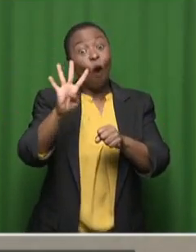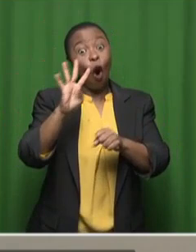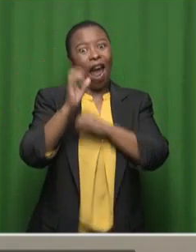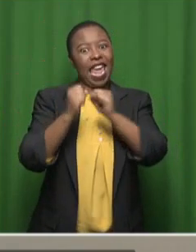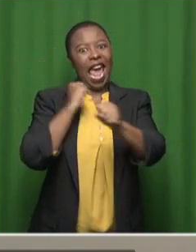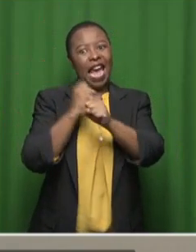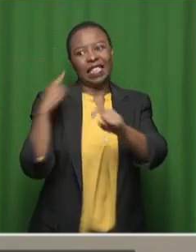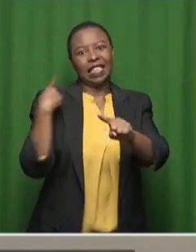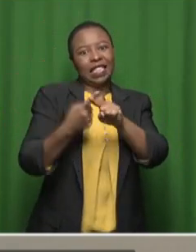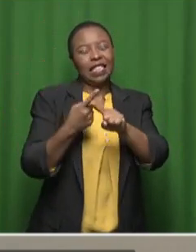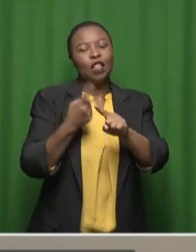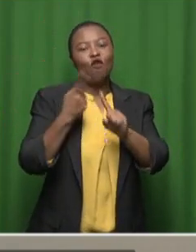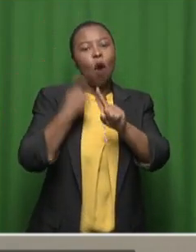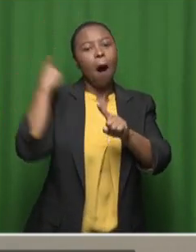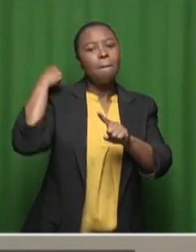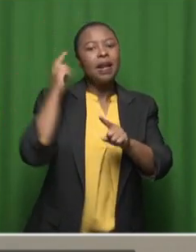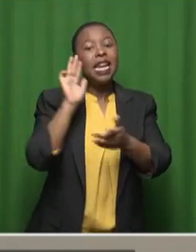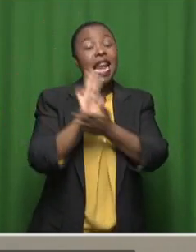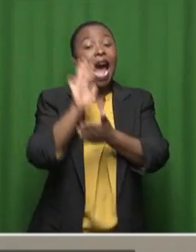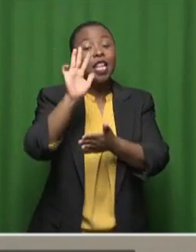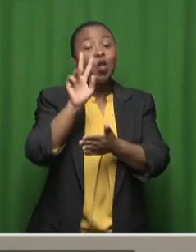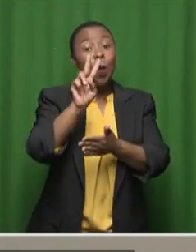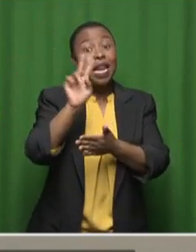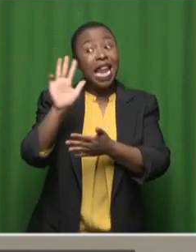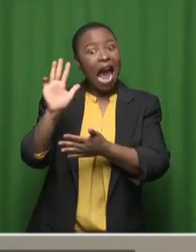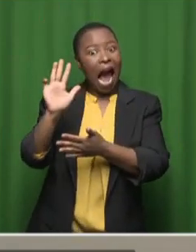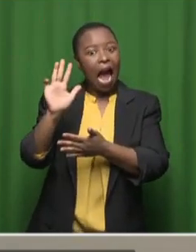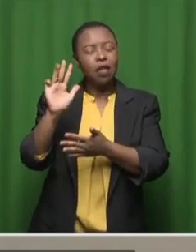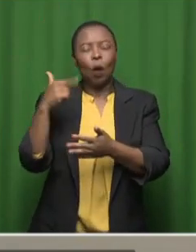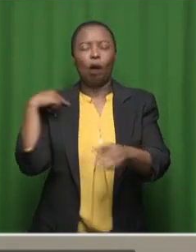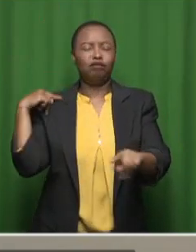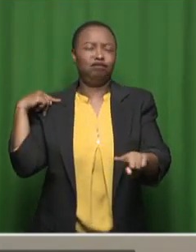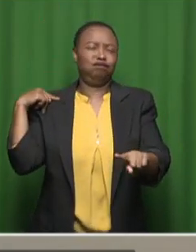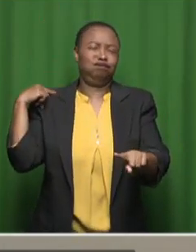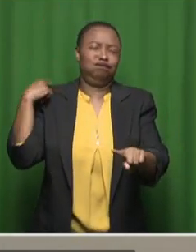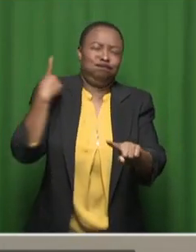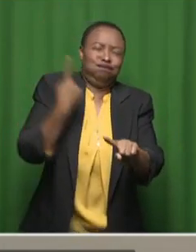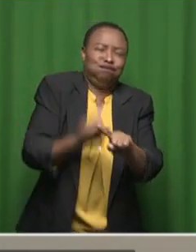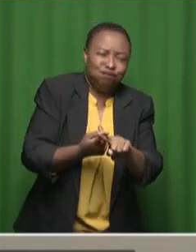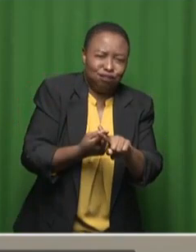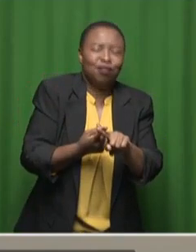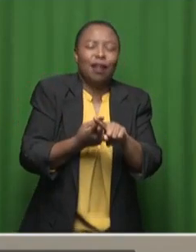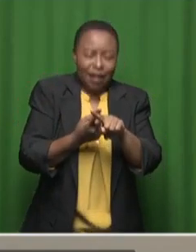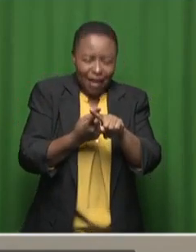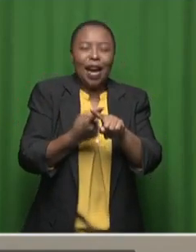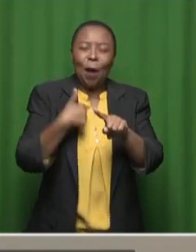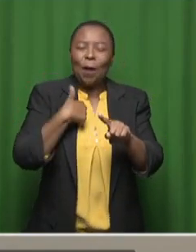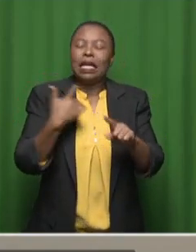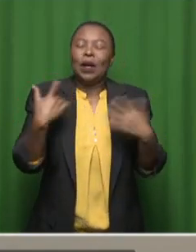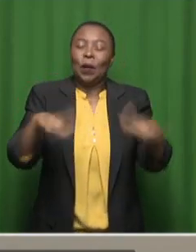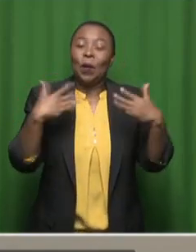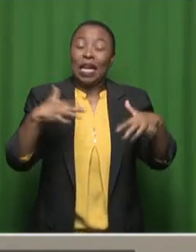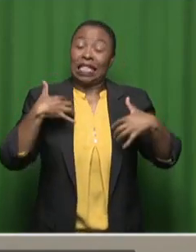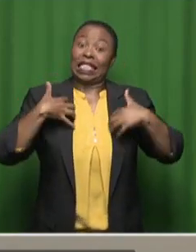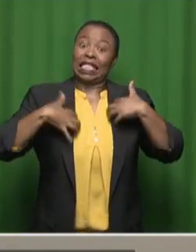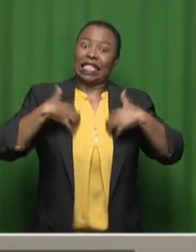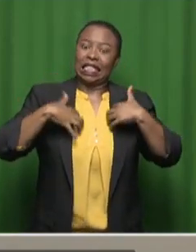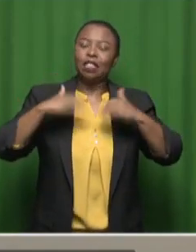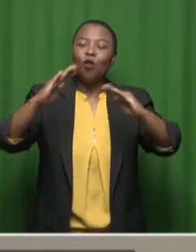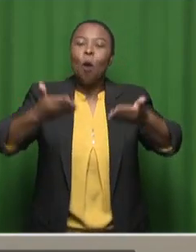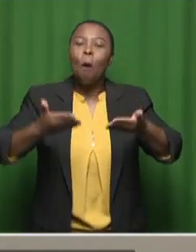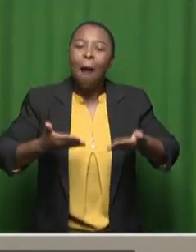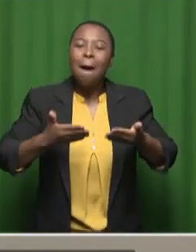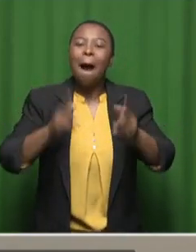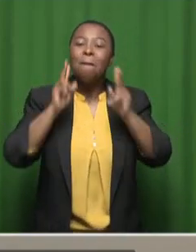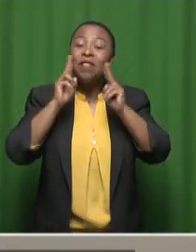Since 1929. So we've been around for a long, long time. We're super excited about welcoming visitors to